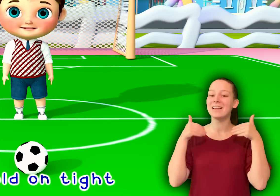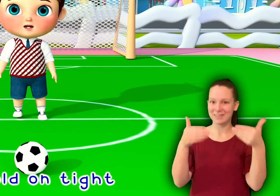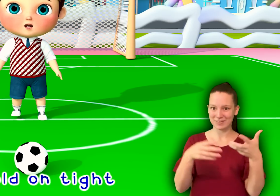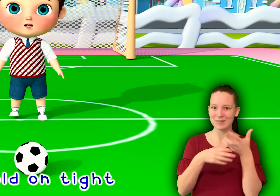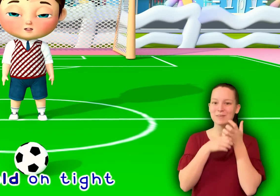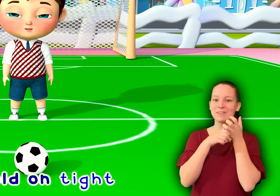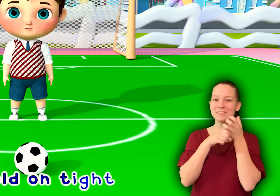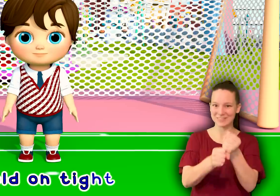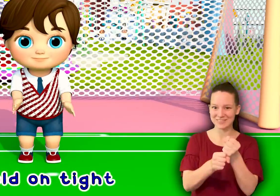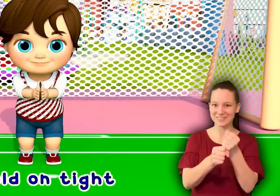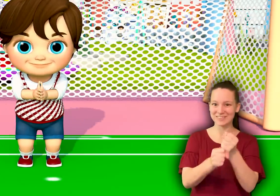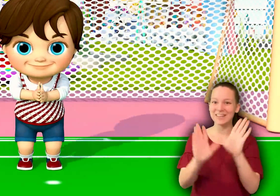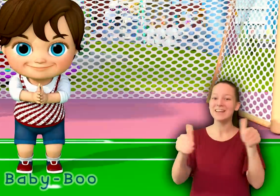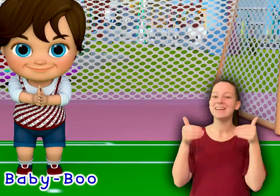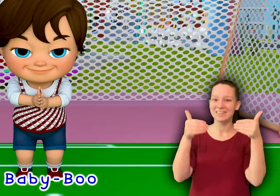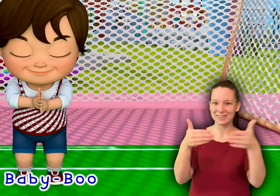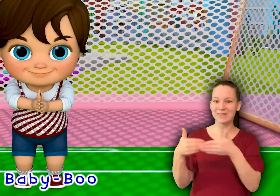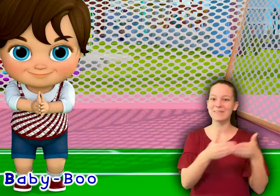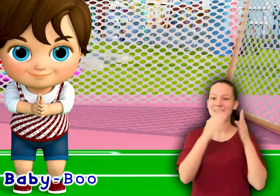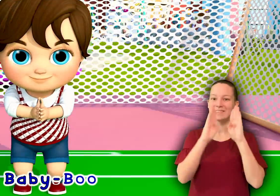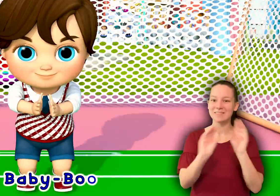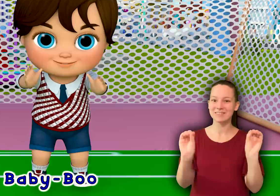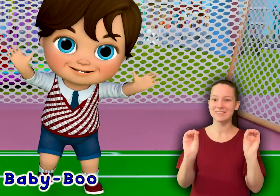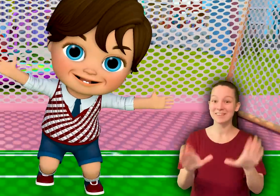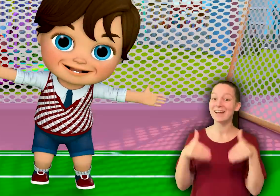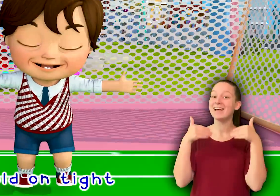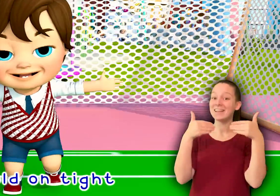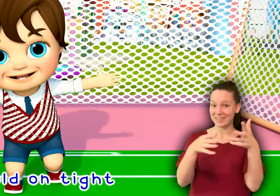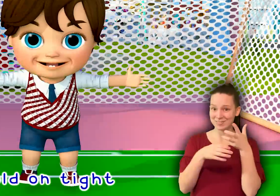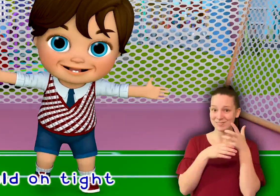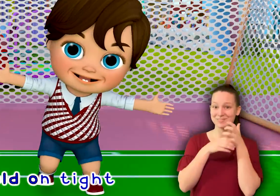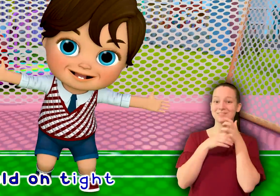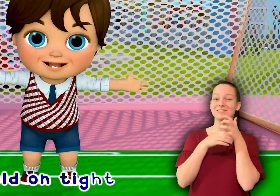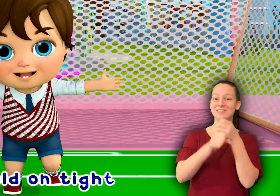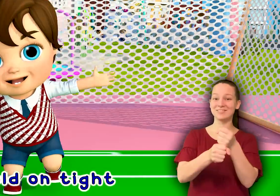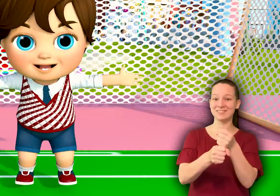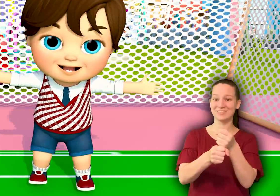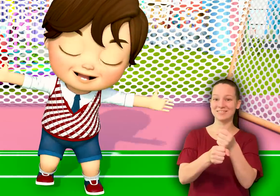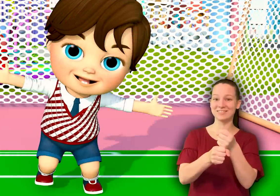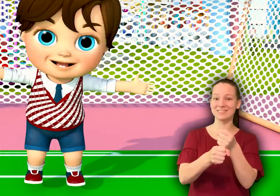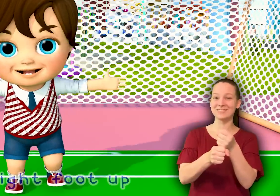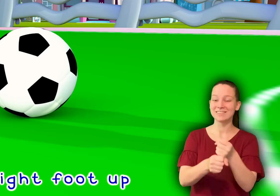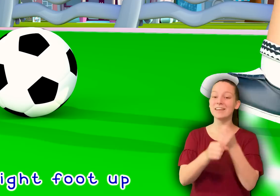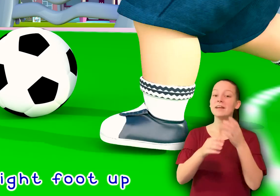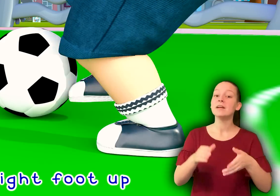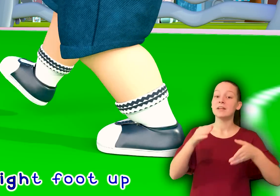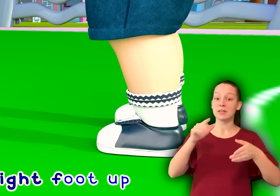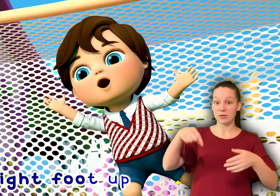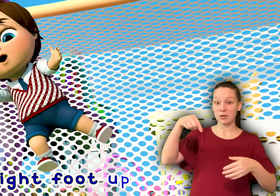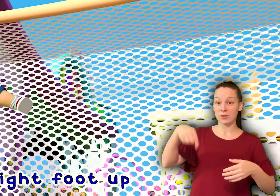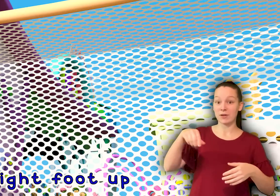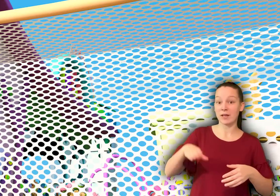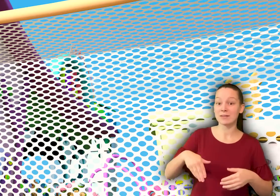boo here we go hold on tight here we go baby boo here we go hold on tight you lift